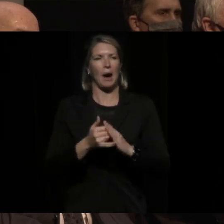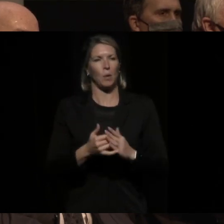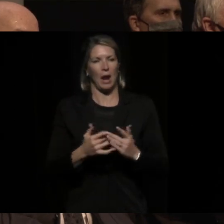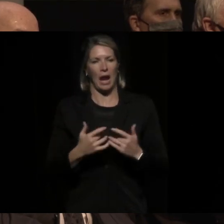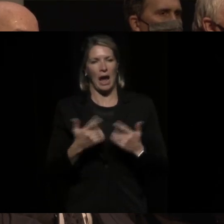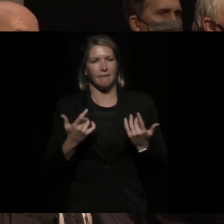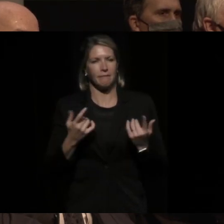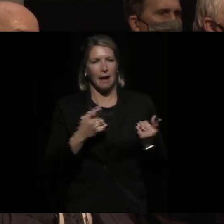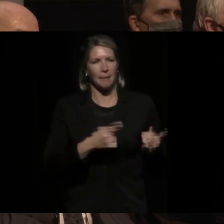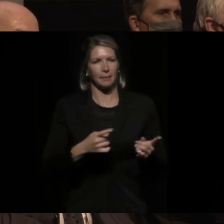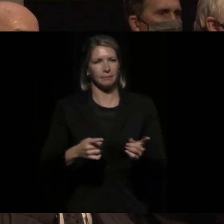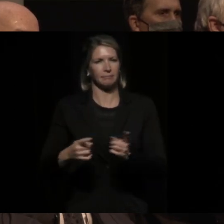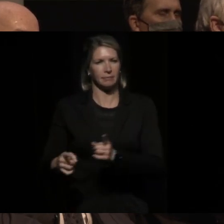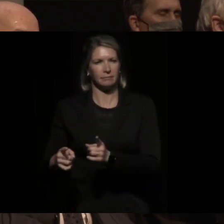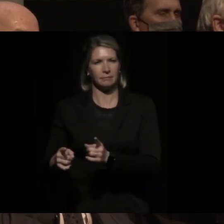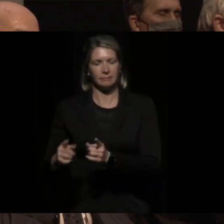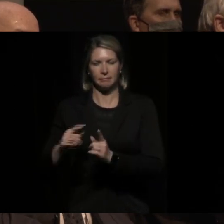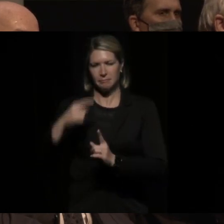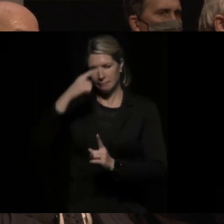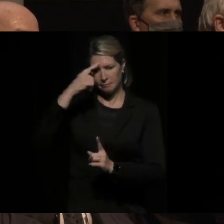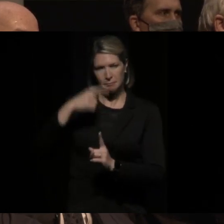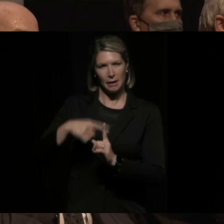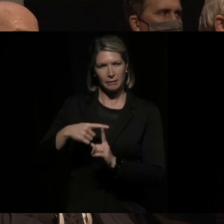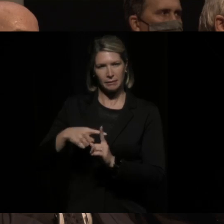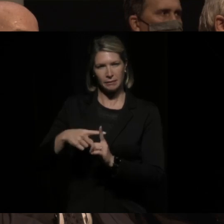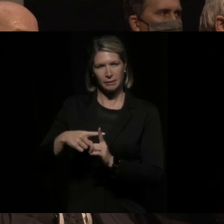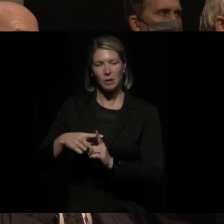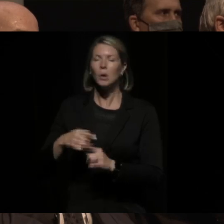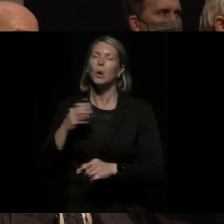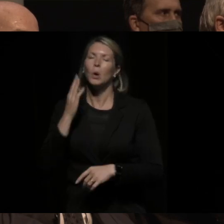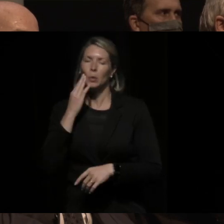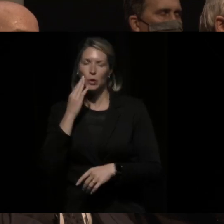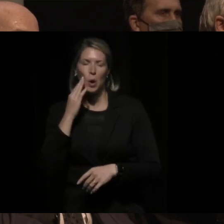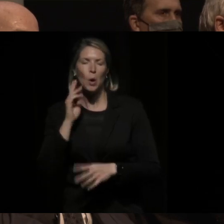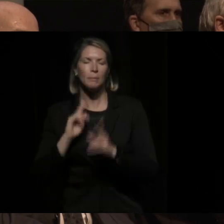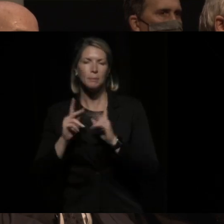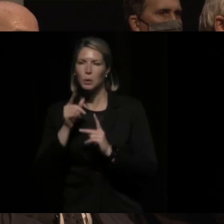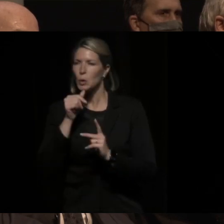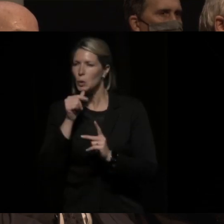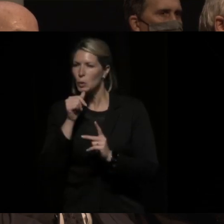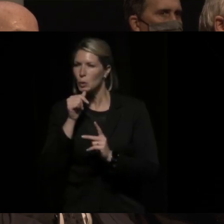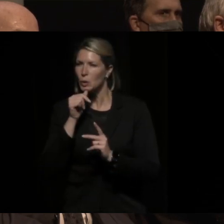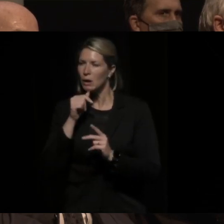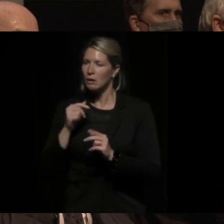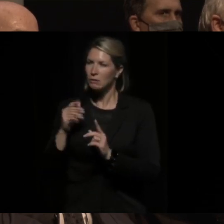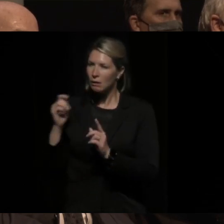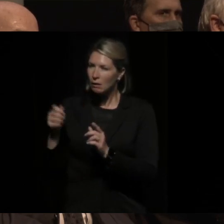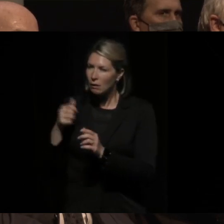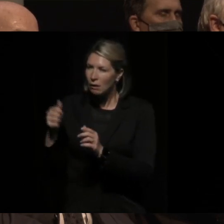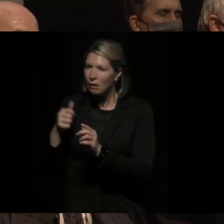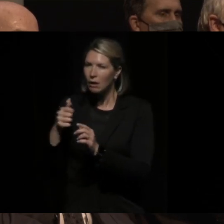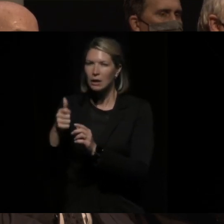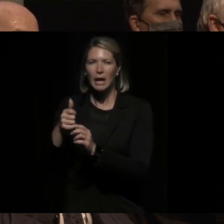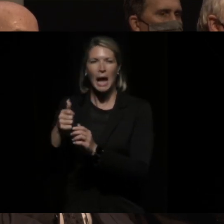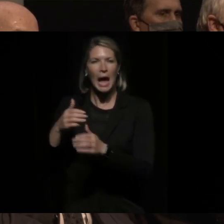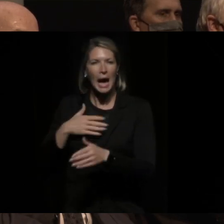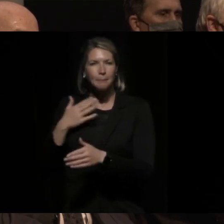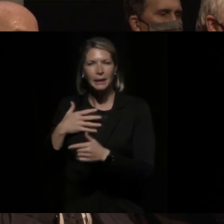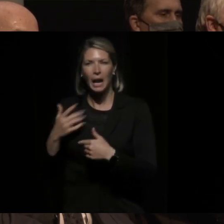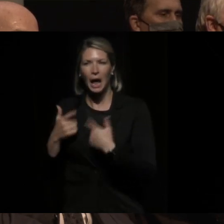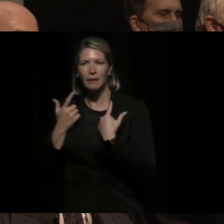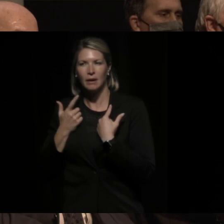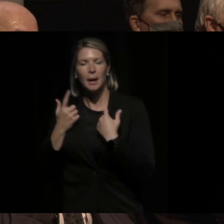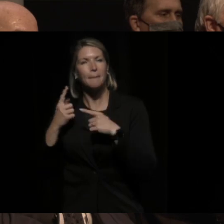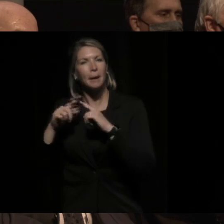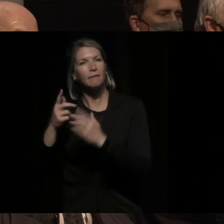all know friends who have pursued the happy life and failed miserably. Why? Because they that set themselves